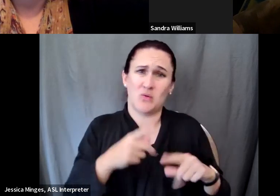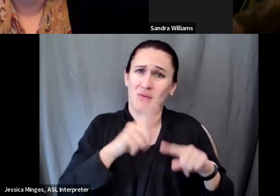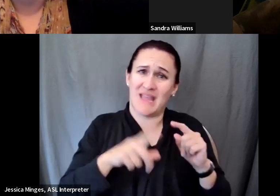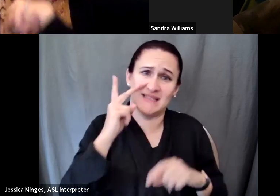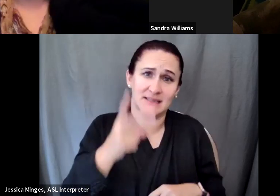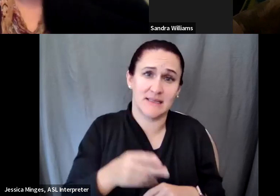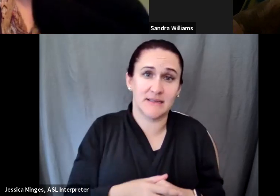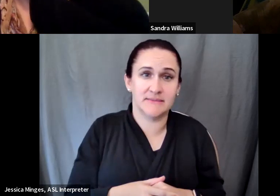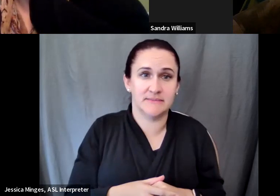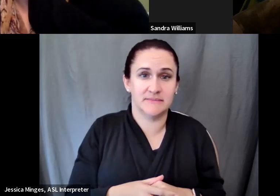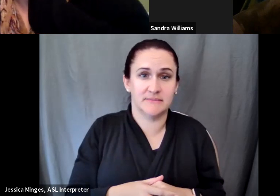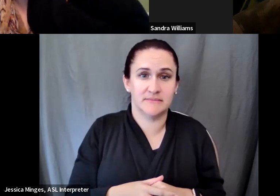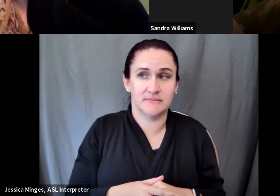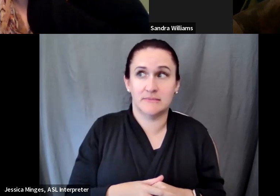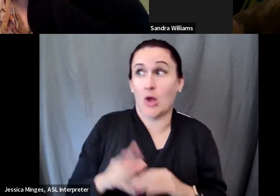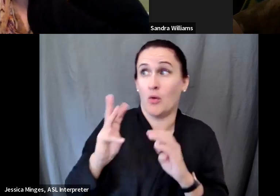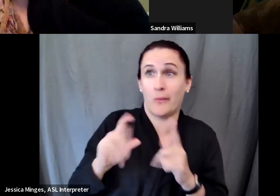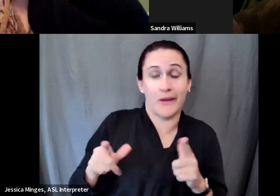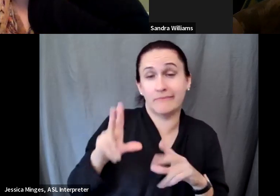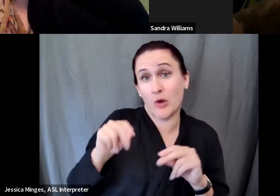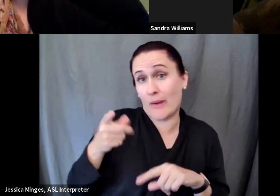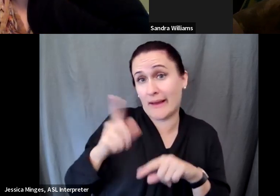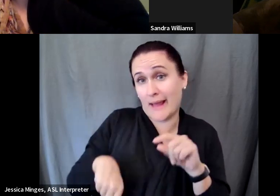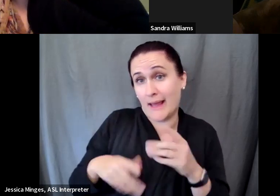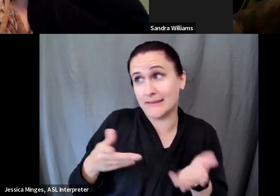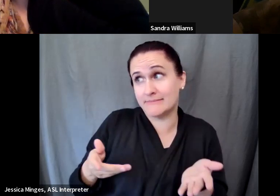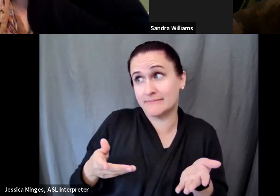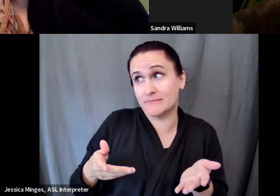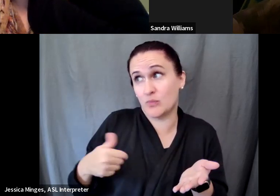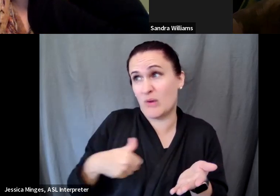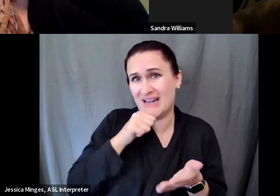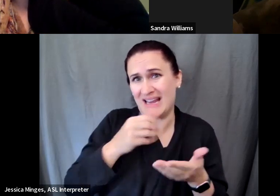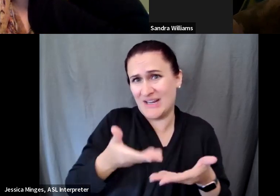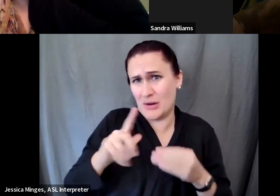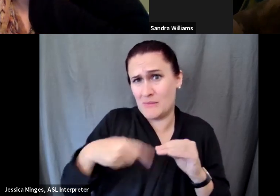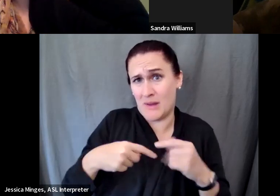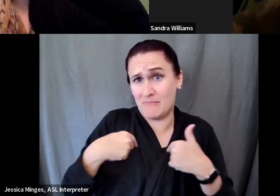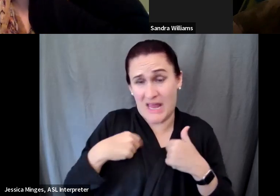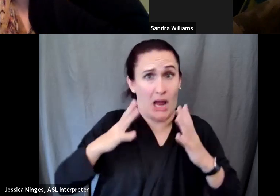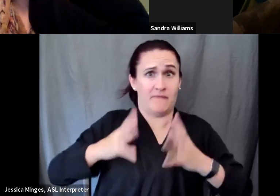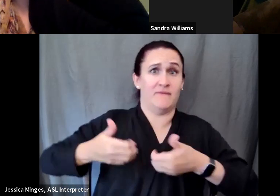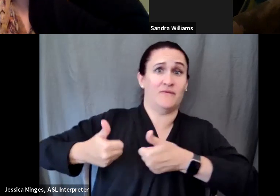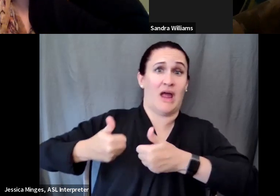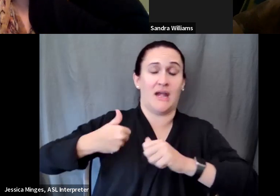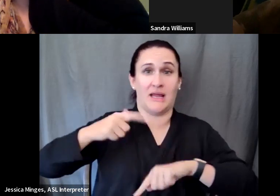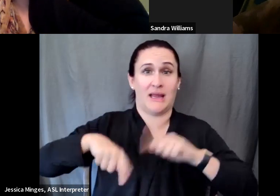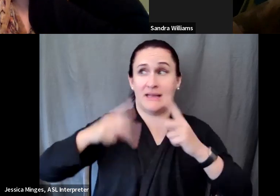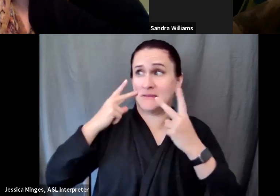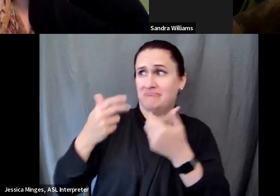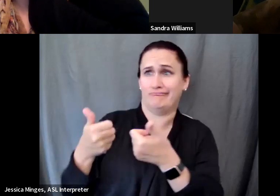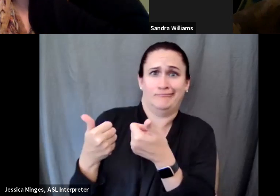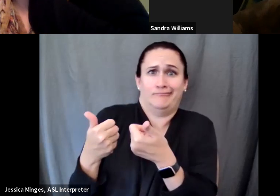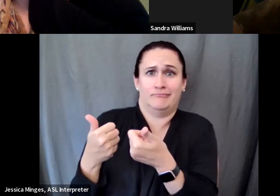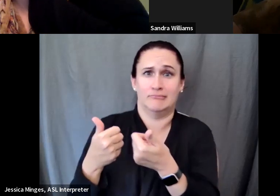see. Well, no, I can't. And we're not here about me. I'm good with the can't see part. You know,